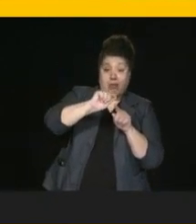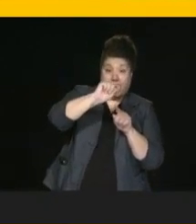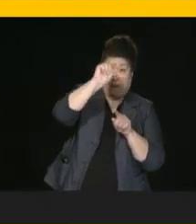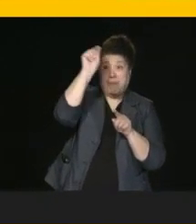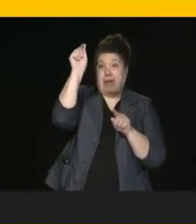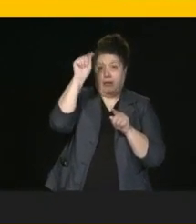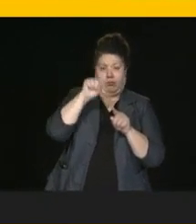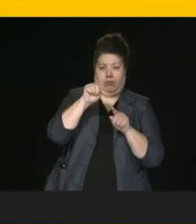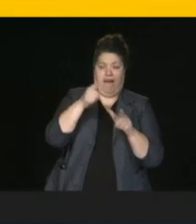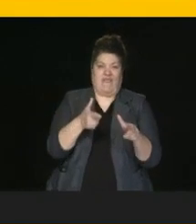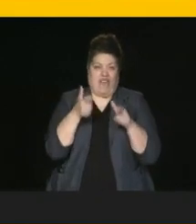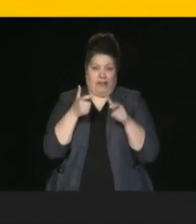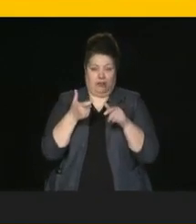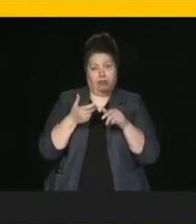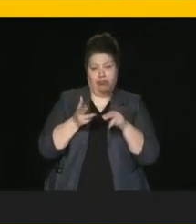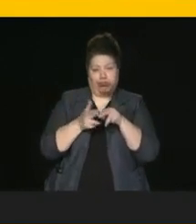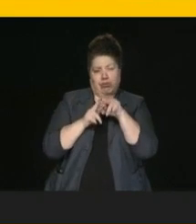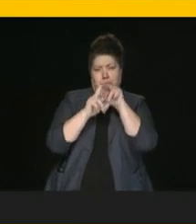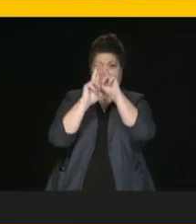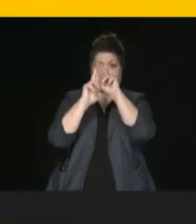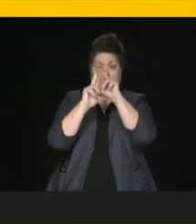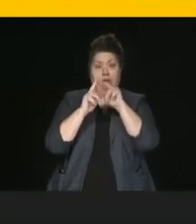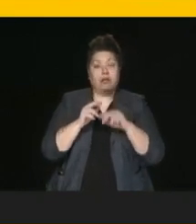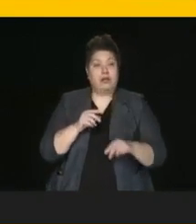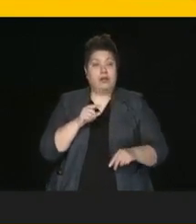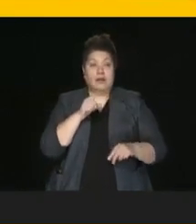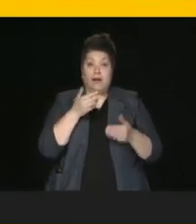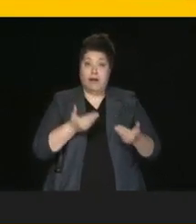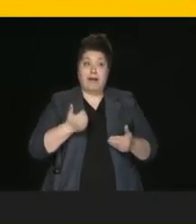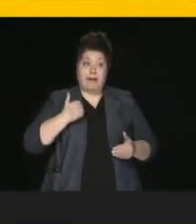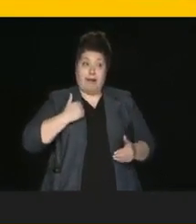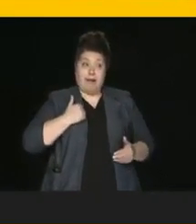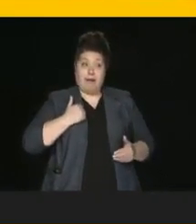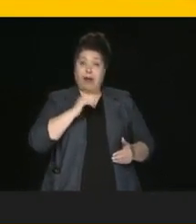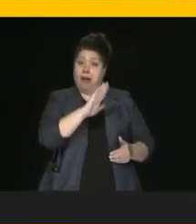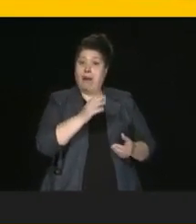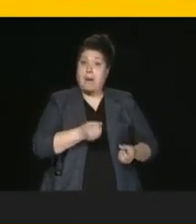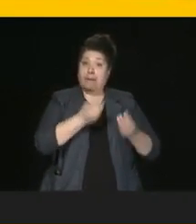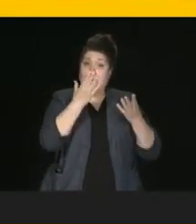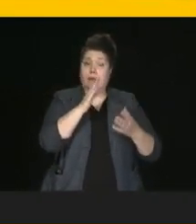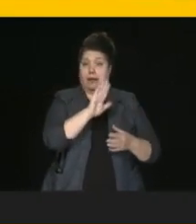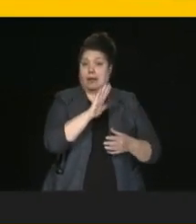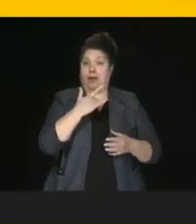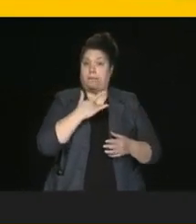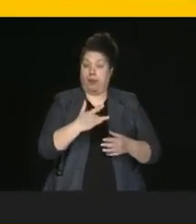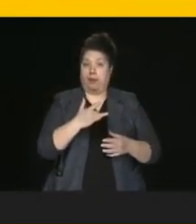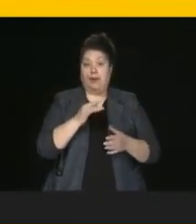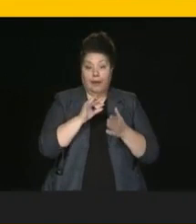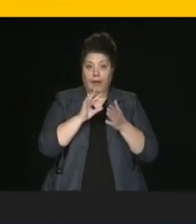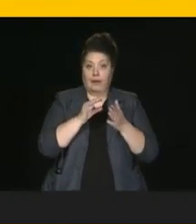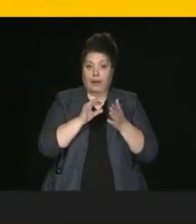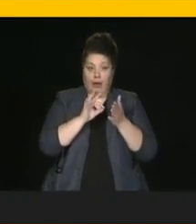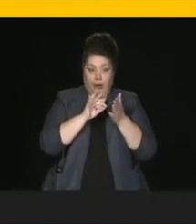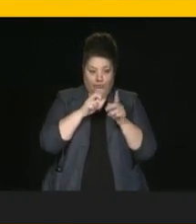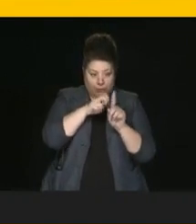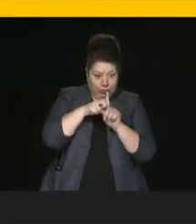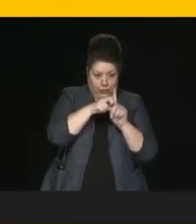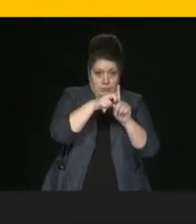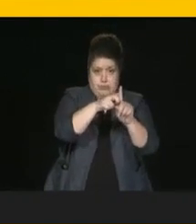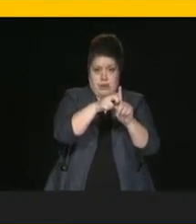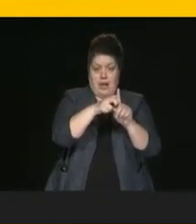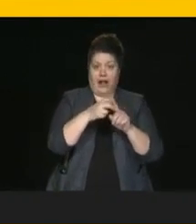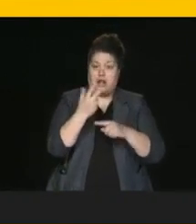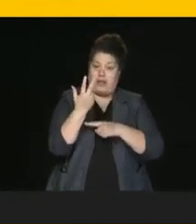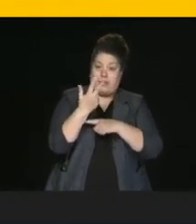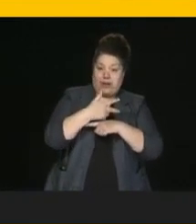We can see in Canada that the number of cases is doubling every 3 to 5 days, which is a